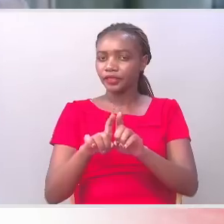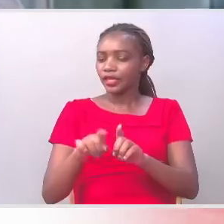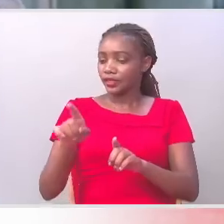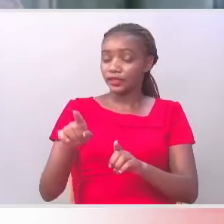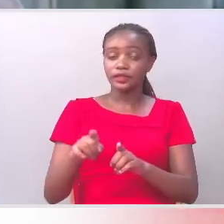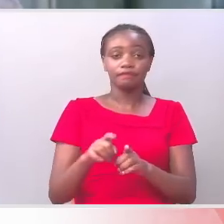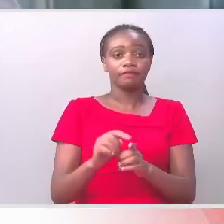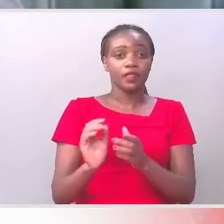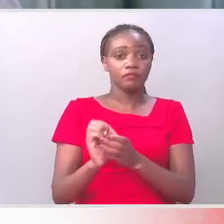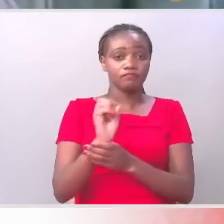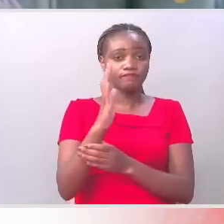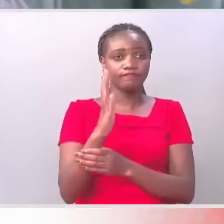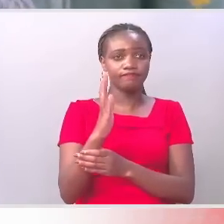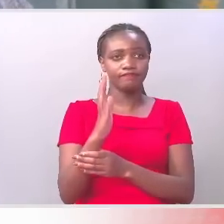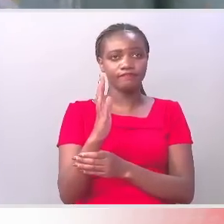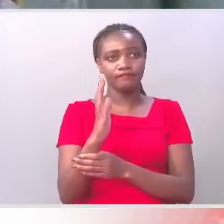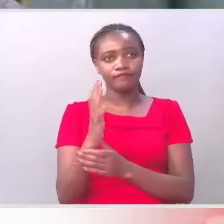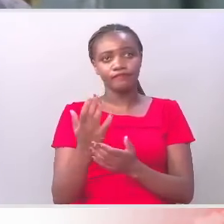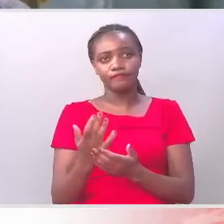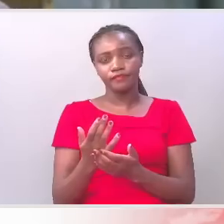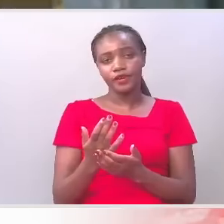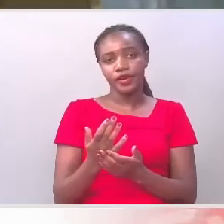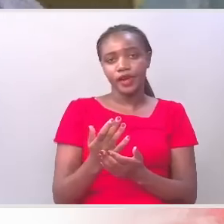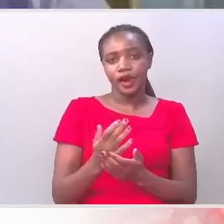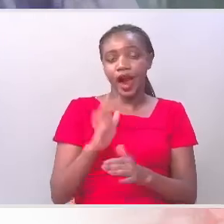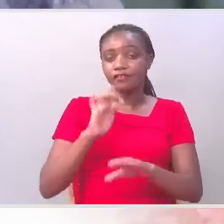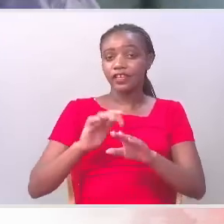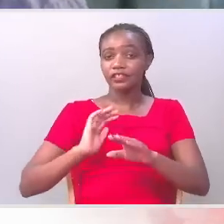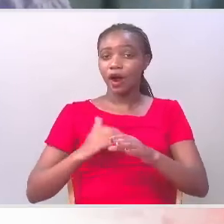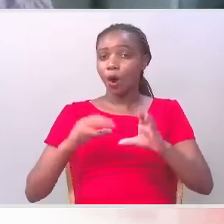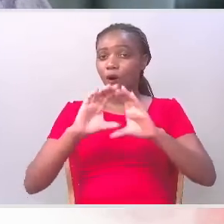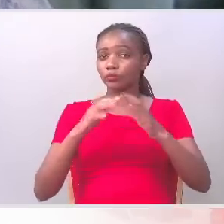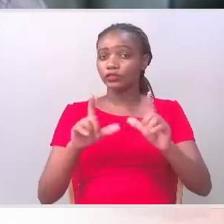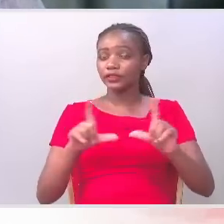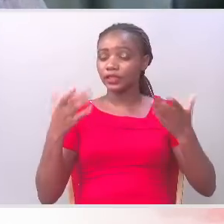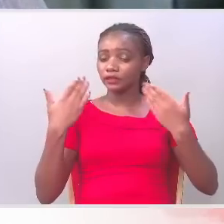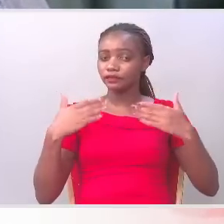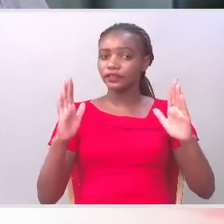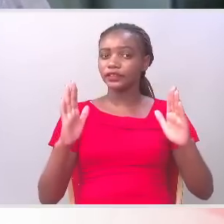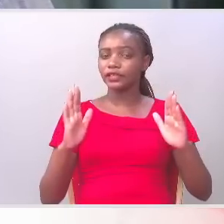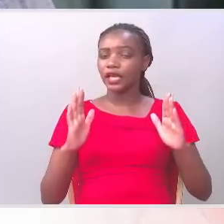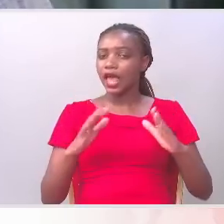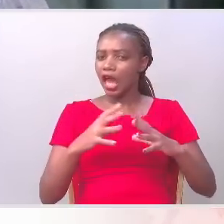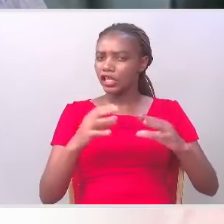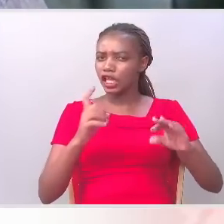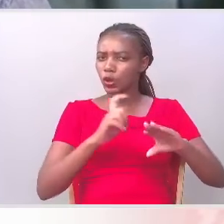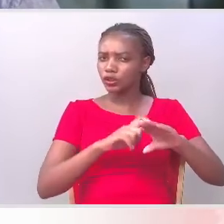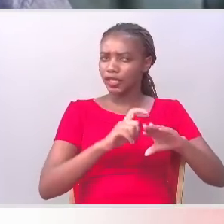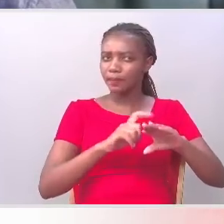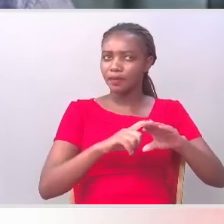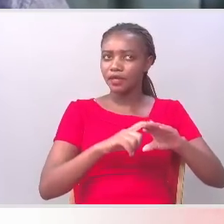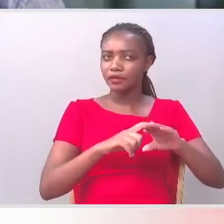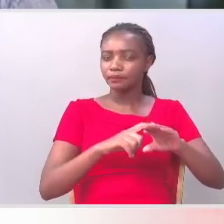species has taken quite a bit of the community land too, and in the long term, it becomes